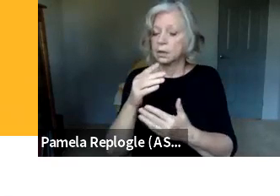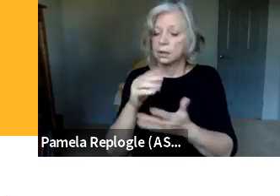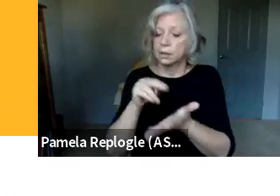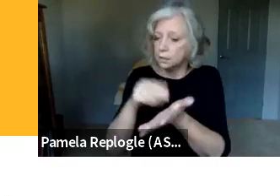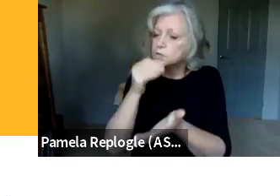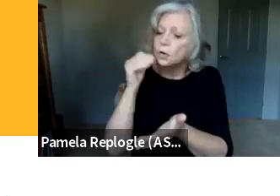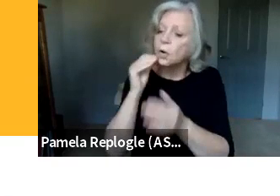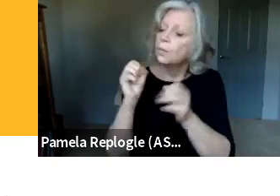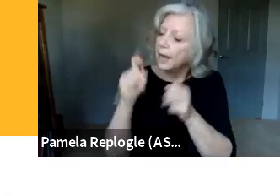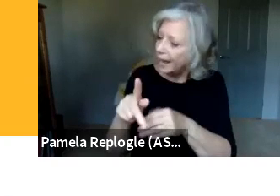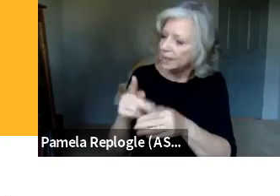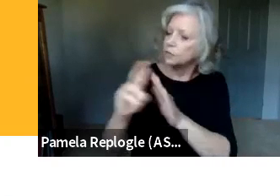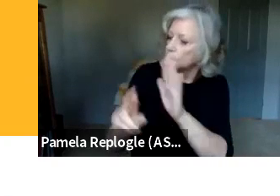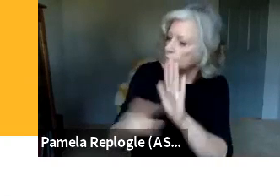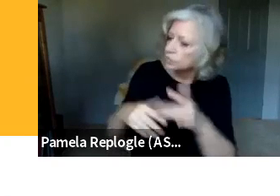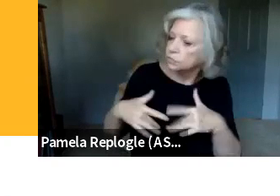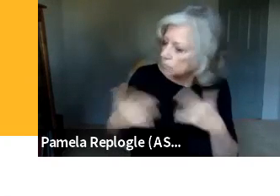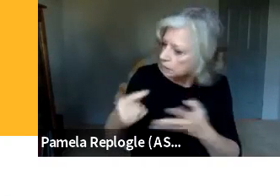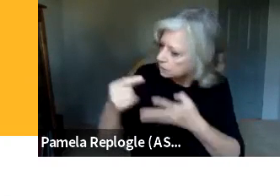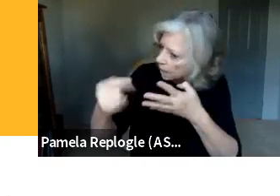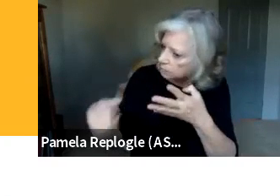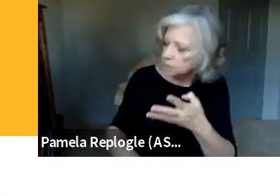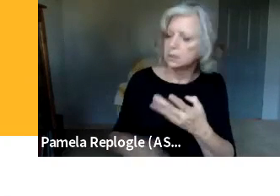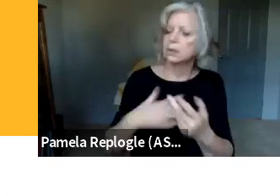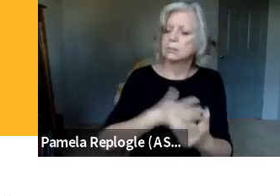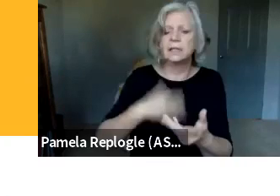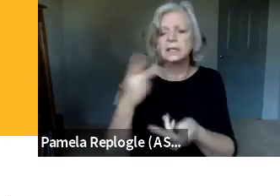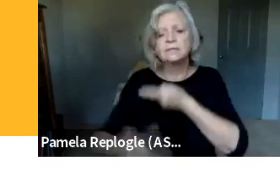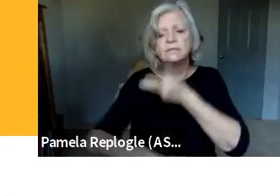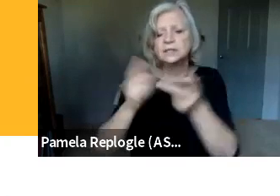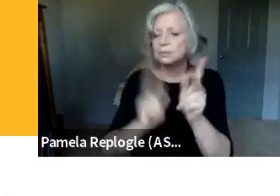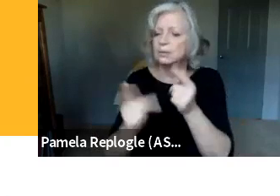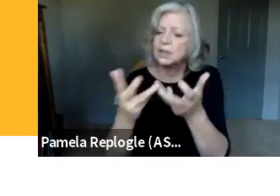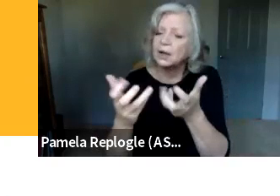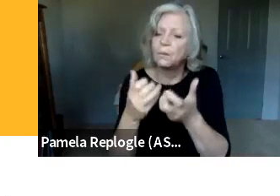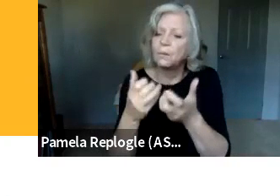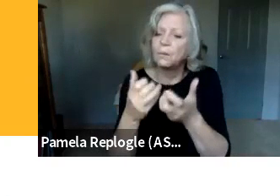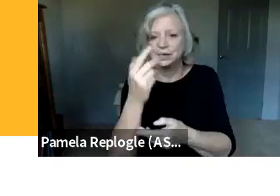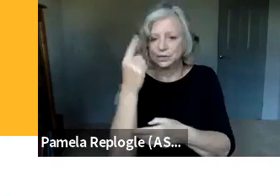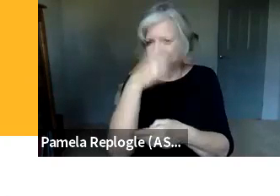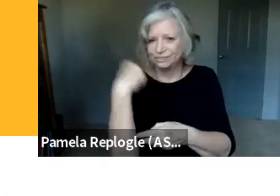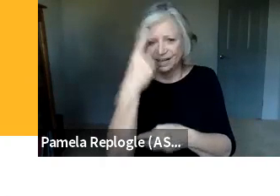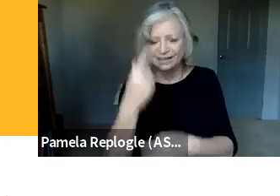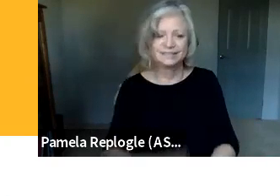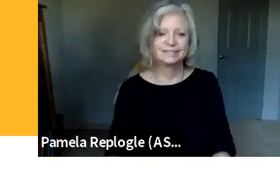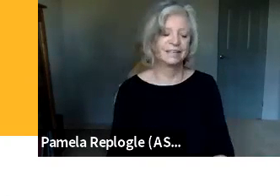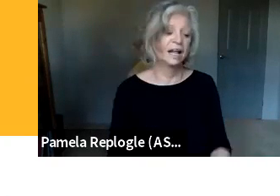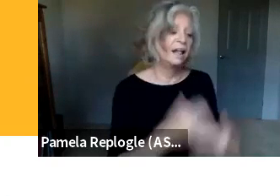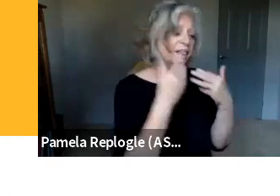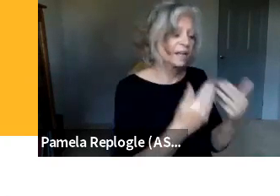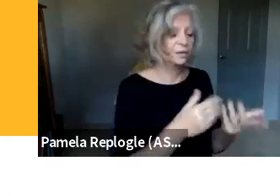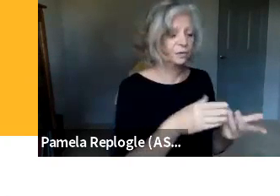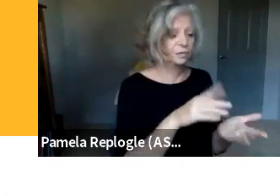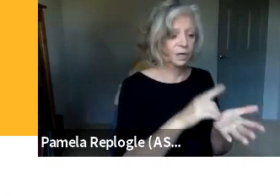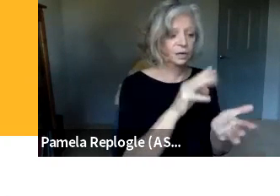and please go visit those people. They definitely want to see you. Yeah, thank you so much, Dr. Moss. Last question